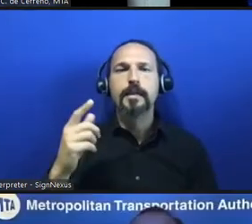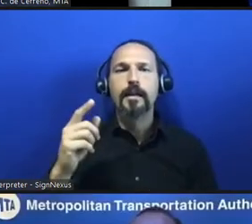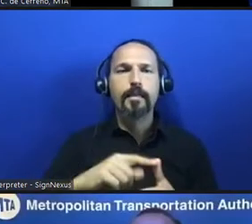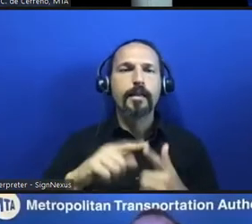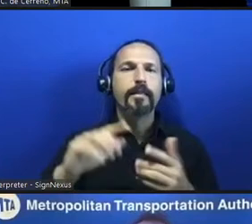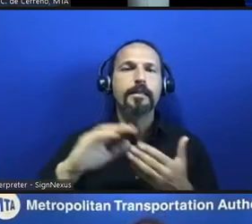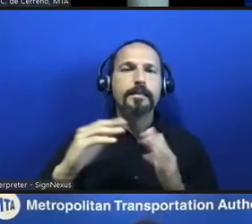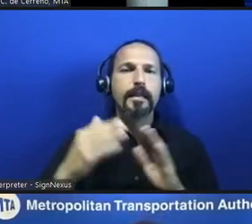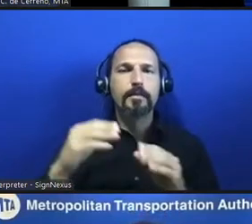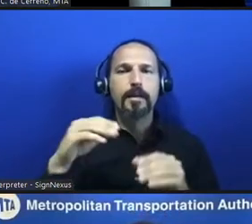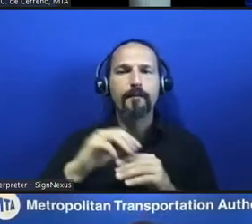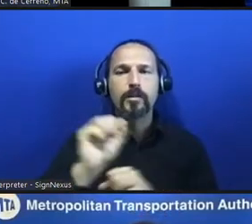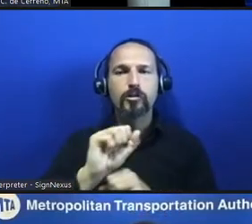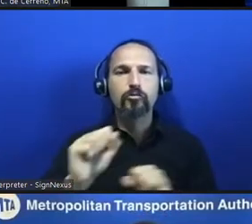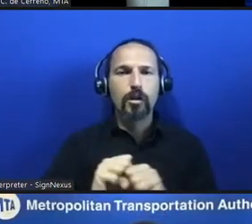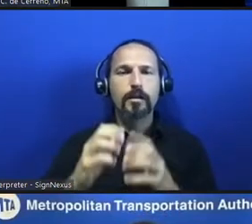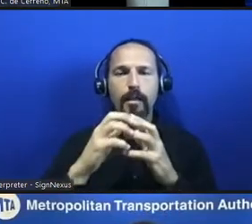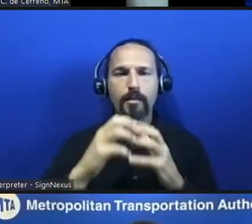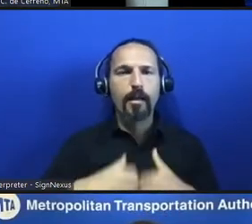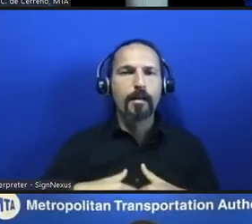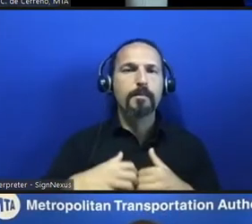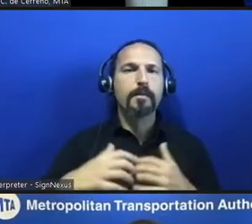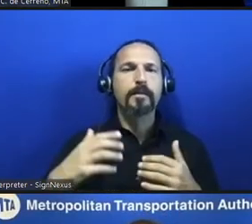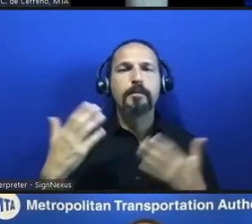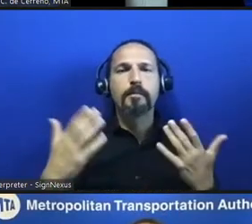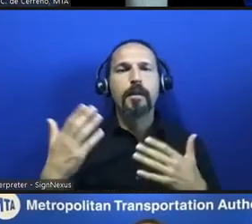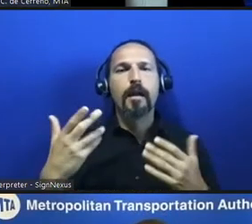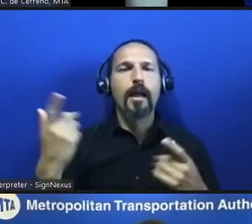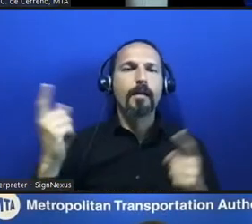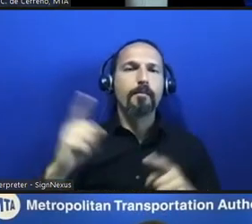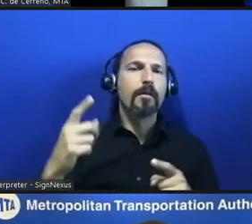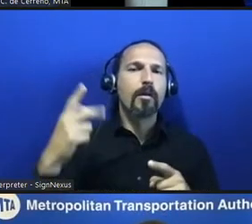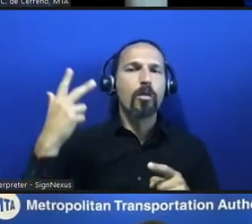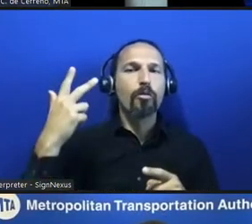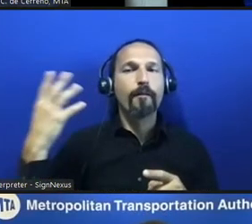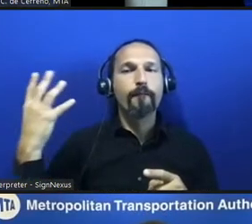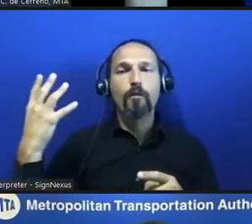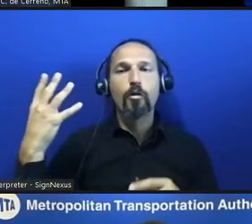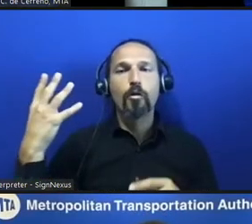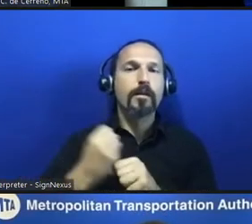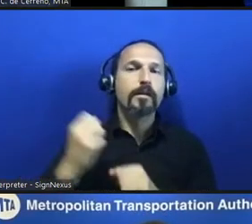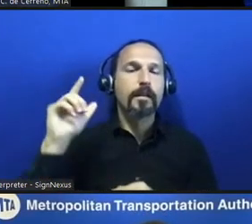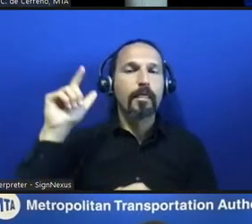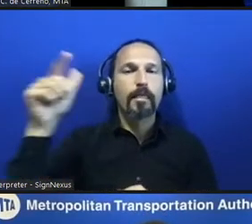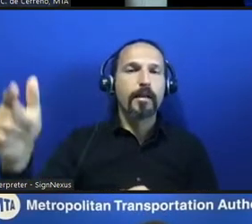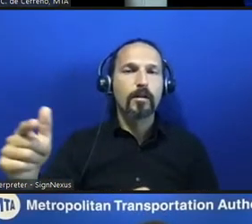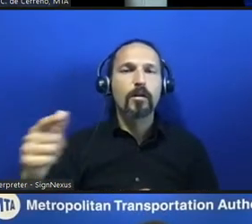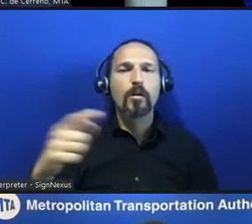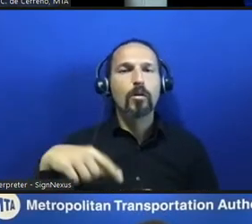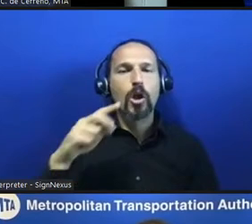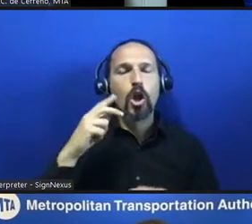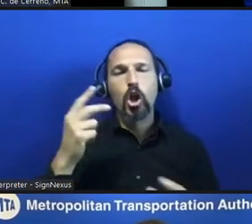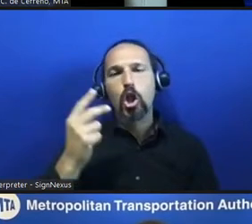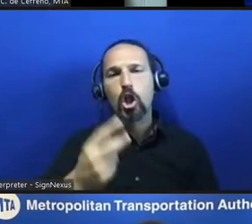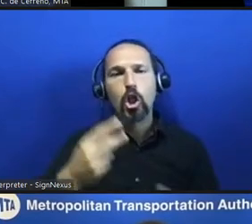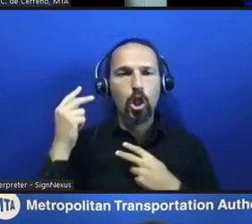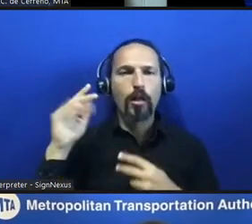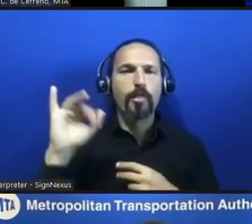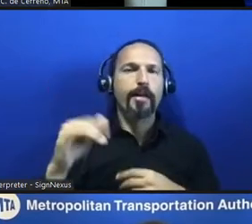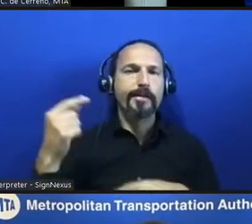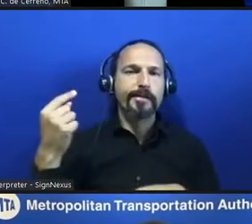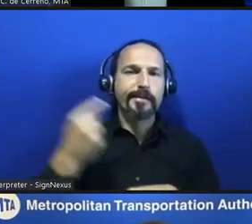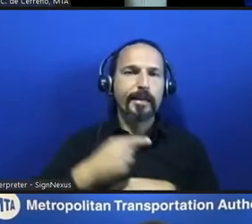infrastructure has collapsed a Time perhaps three four maybe even five years away when we can look back on this day